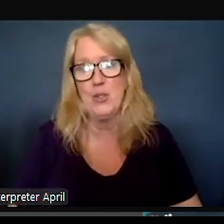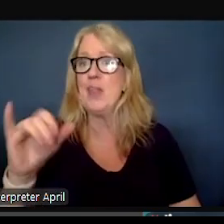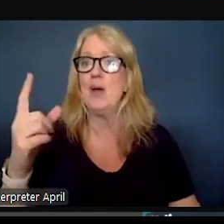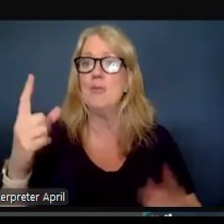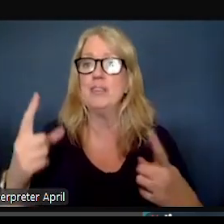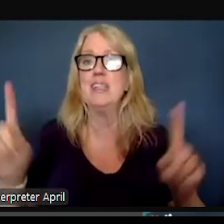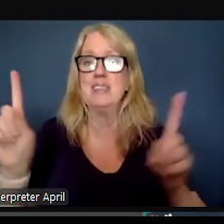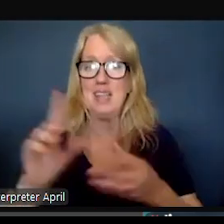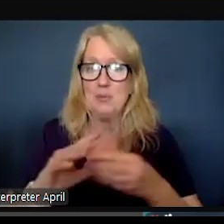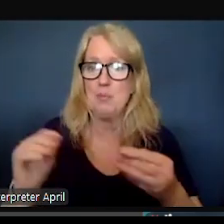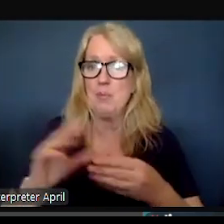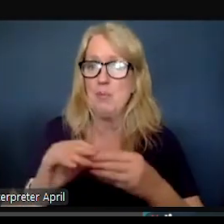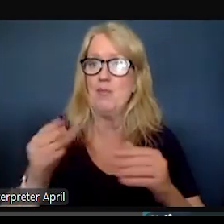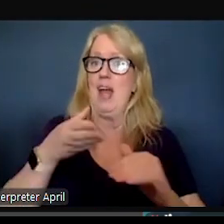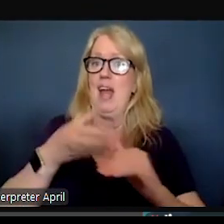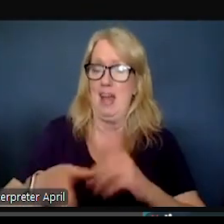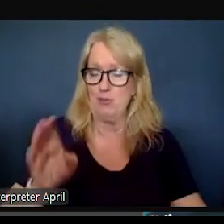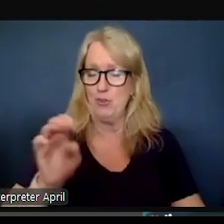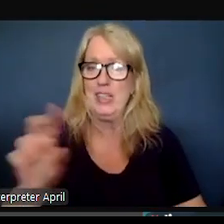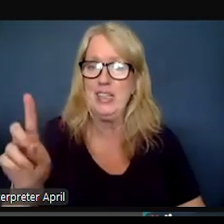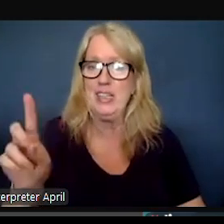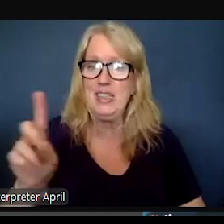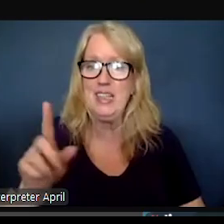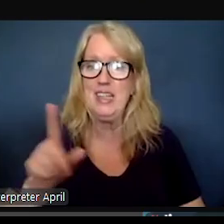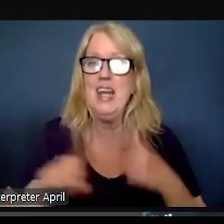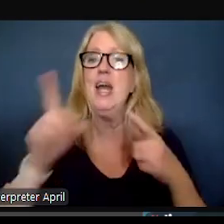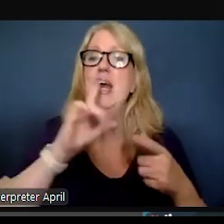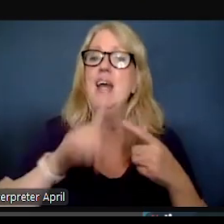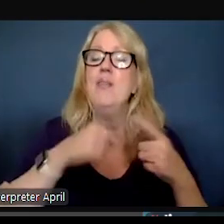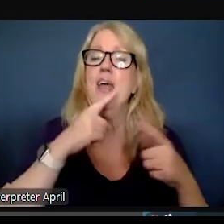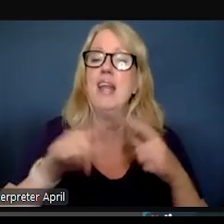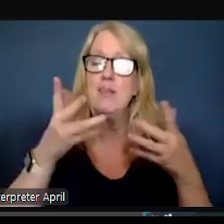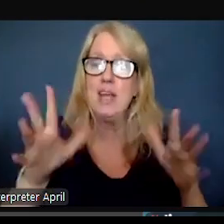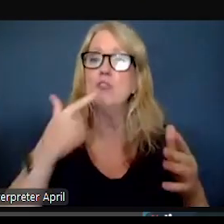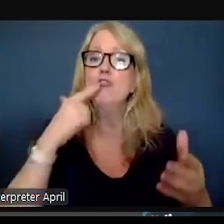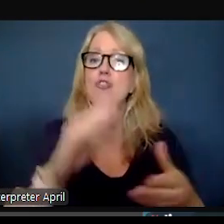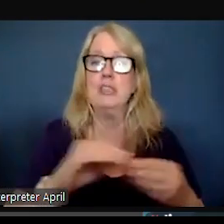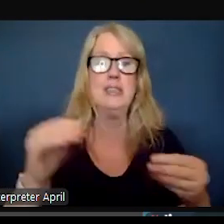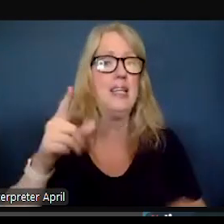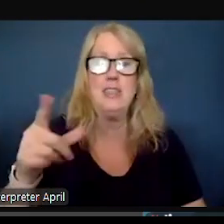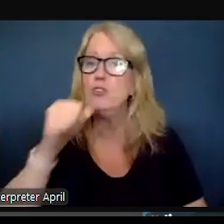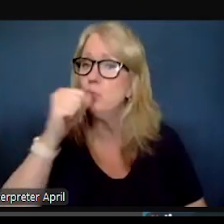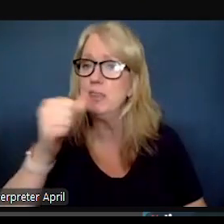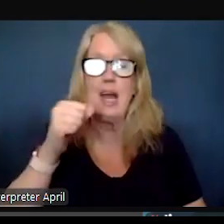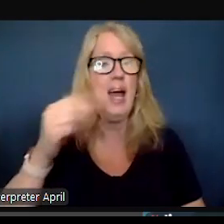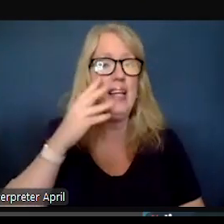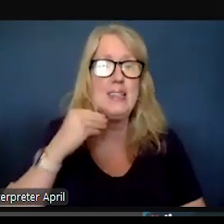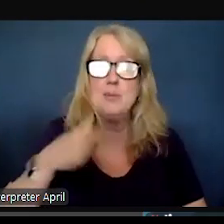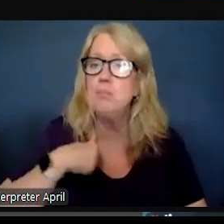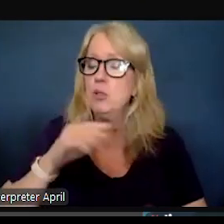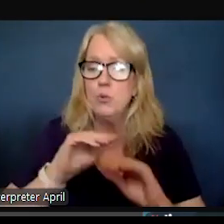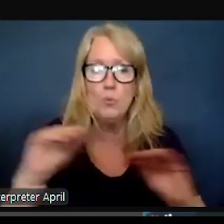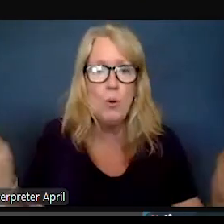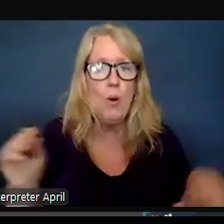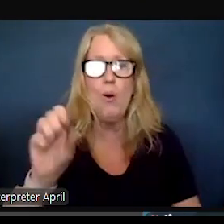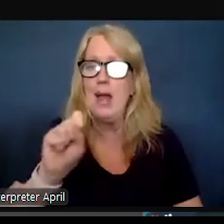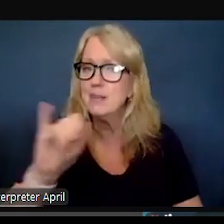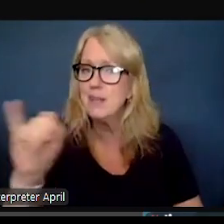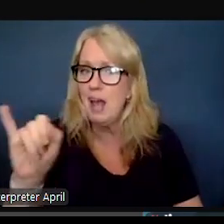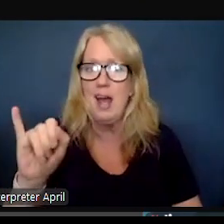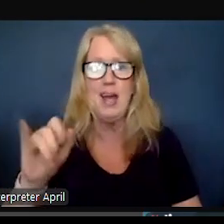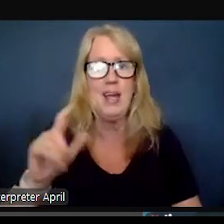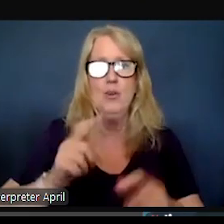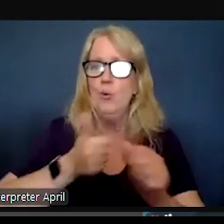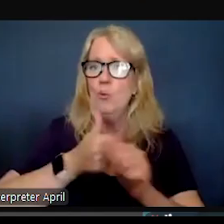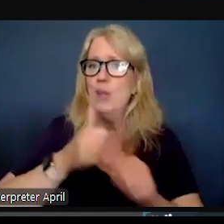success story following our ED. And she, at the end, stated that she was not experiencing any SI following